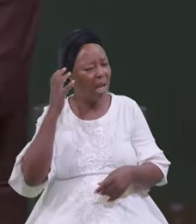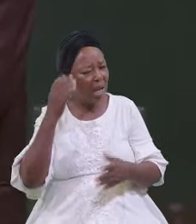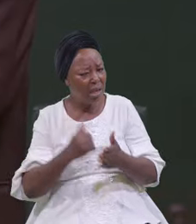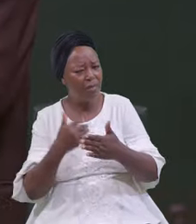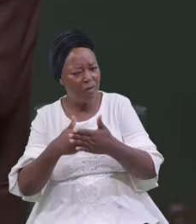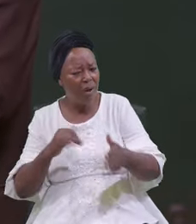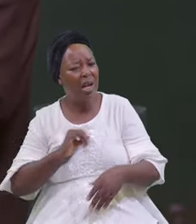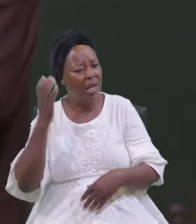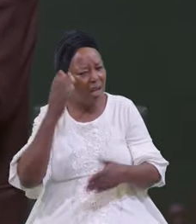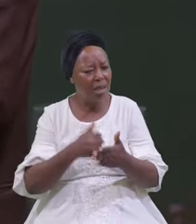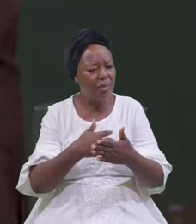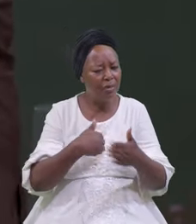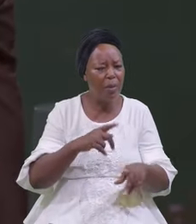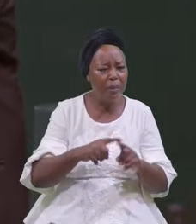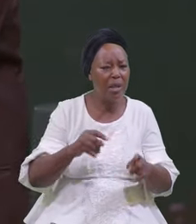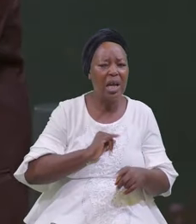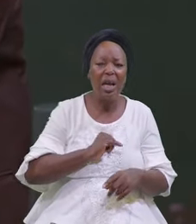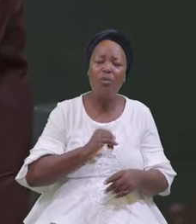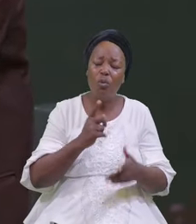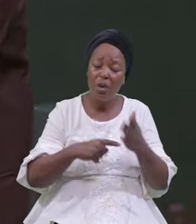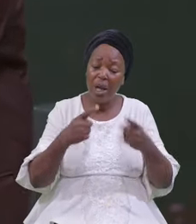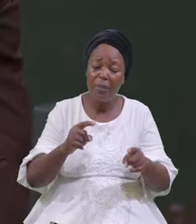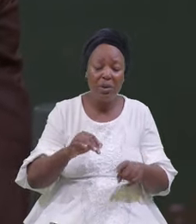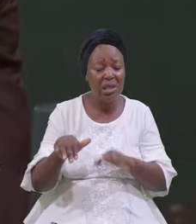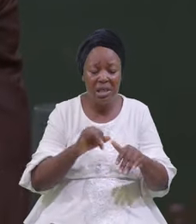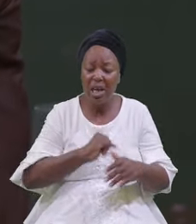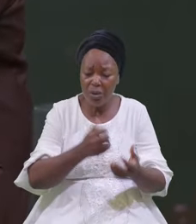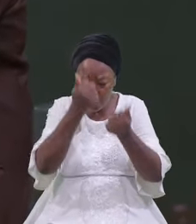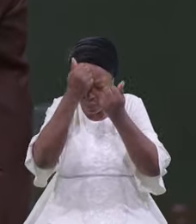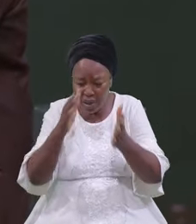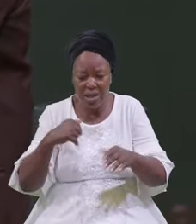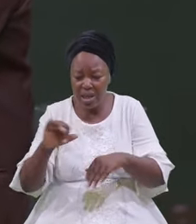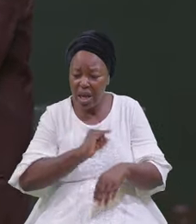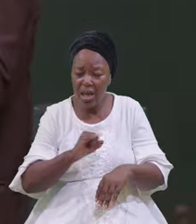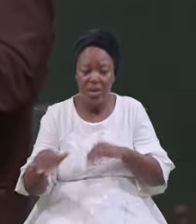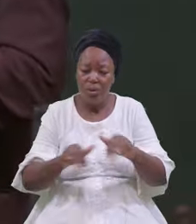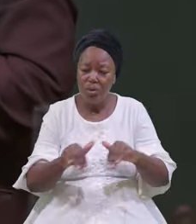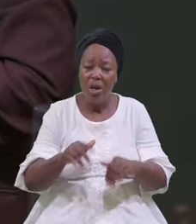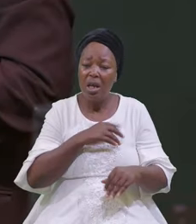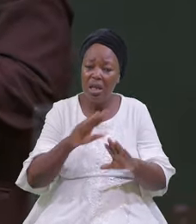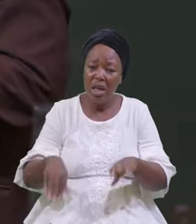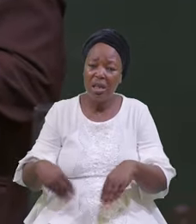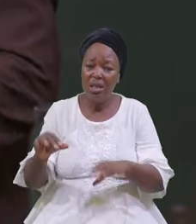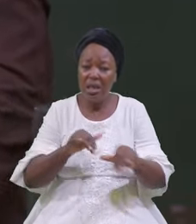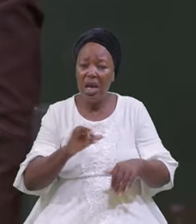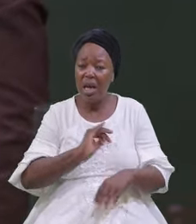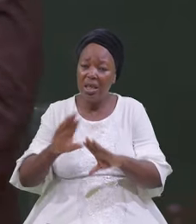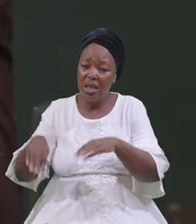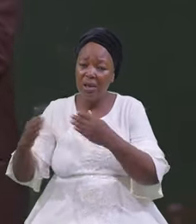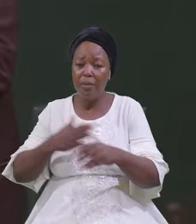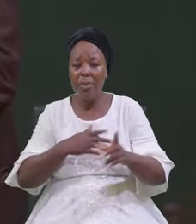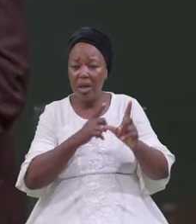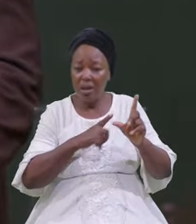before. But did I obey? Did I do? Did I give my love unreservedly,